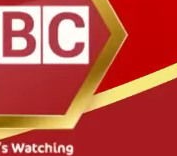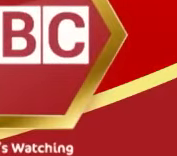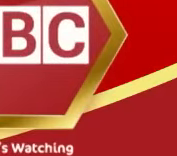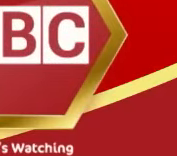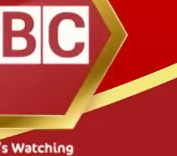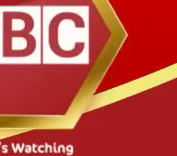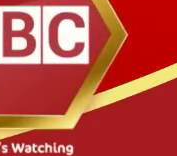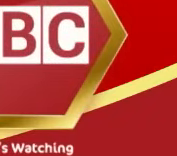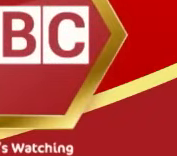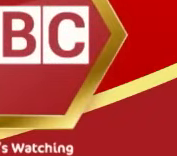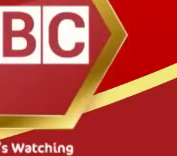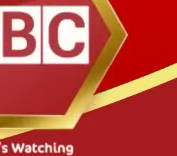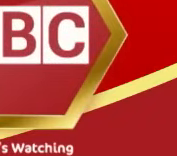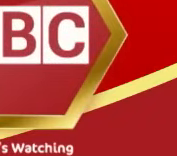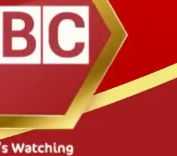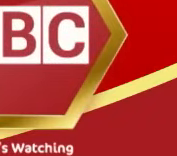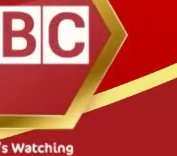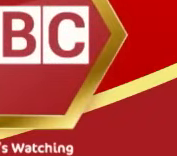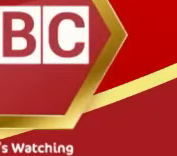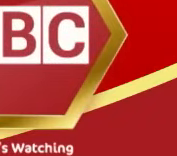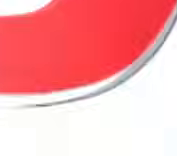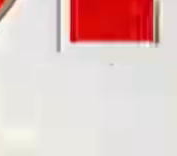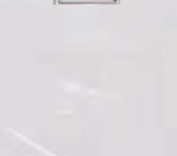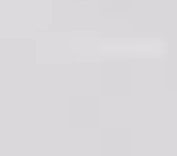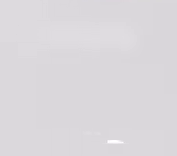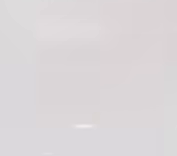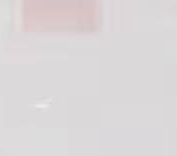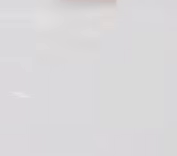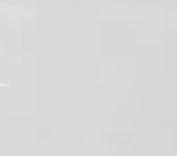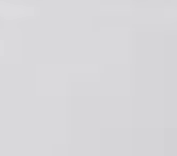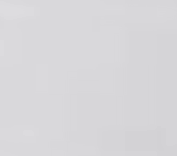on KBC Channel 1.